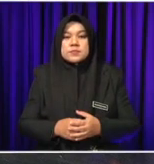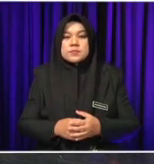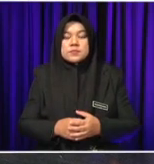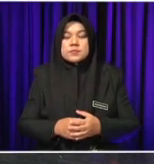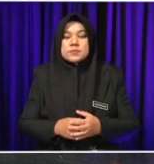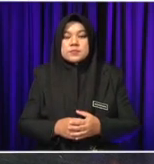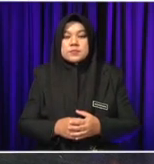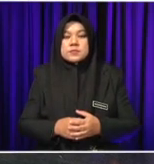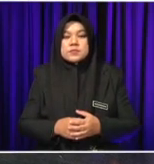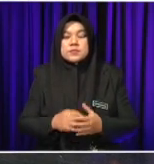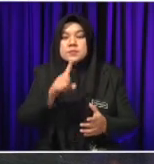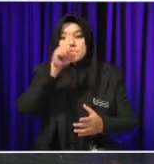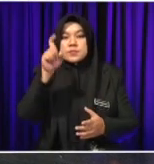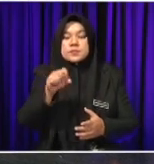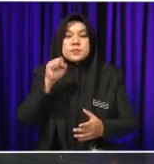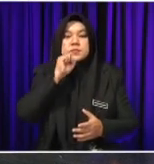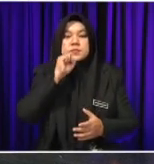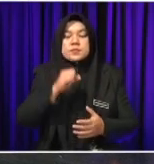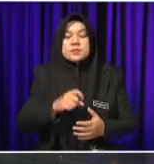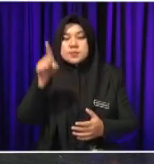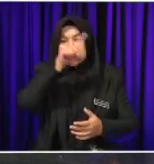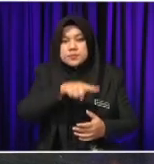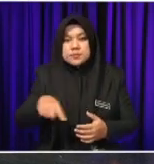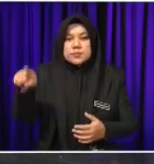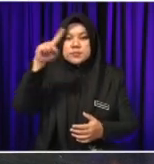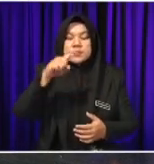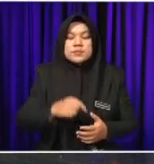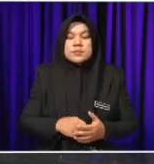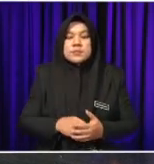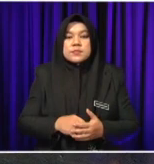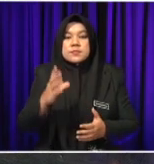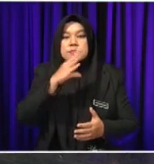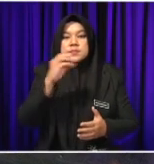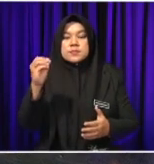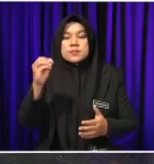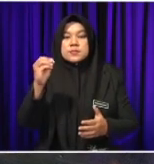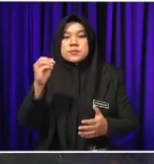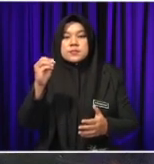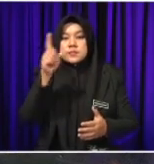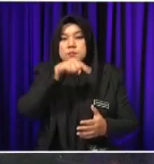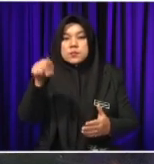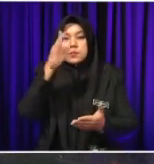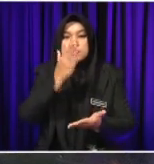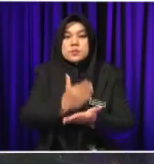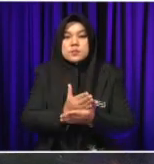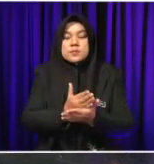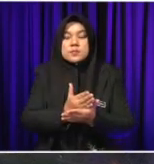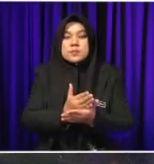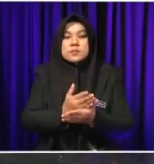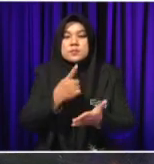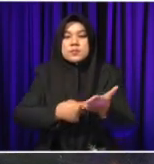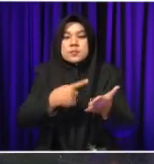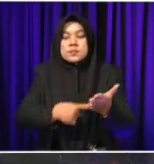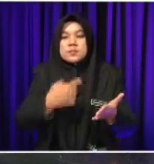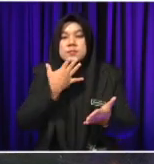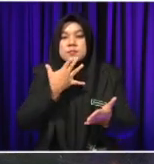to ask Shafika mm-hmm. to spin the wheel. I will. And when the wheel stops at whatever colour, mm-hmm.